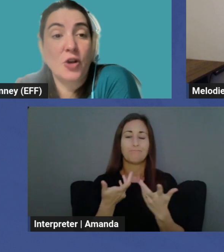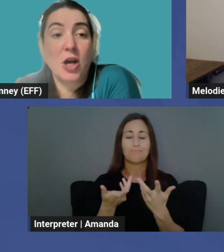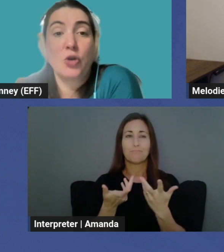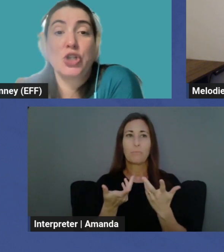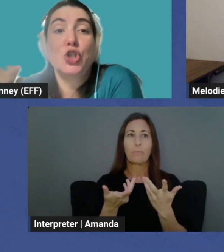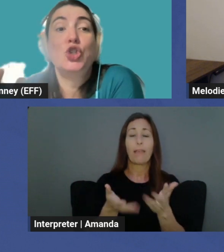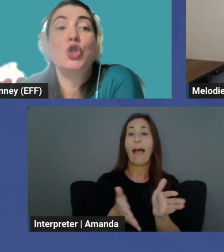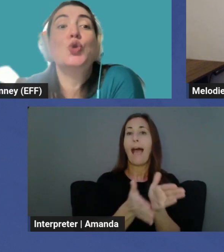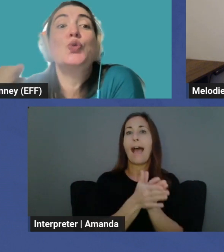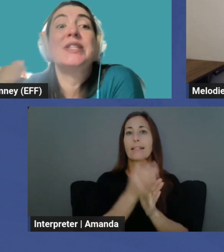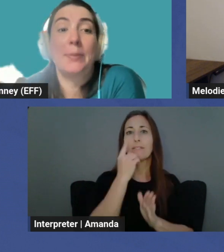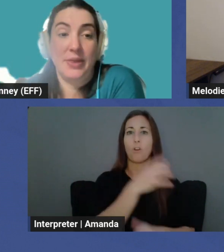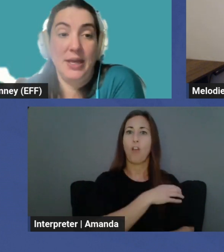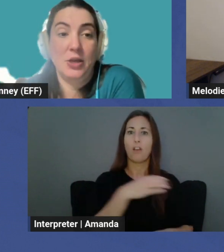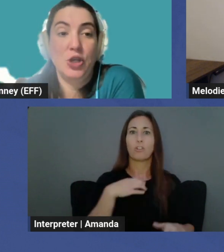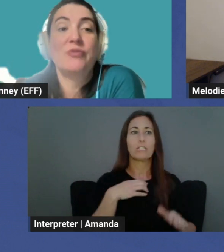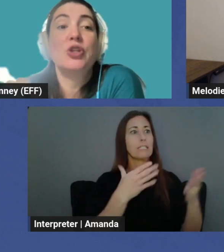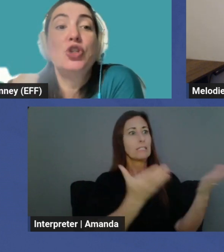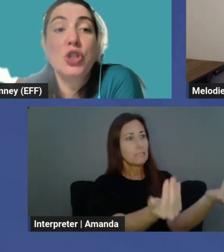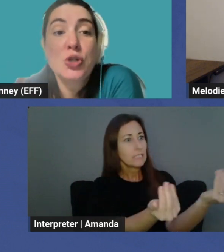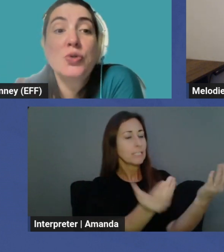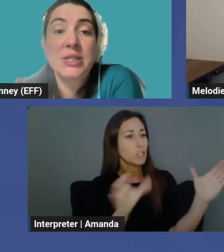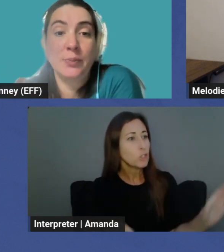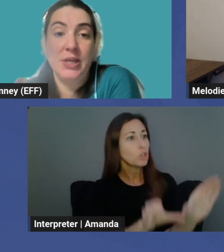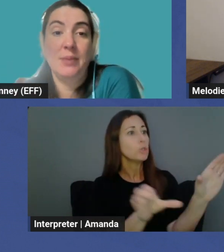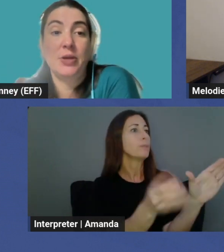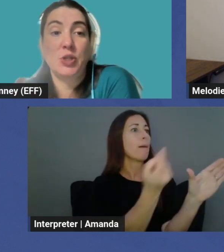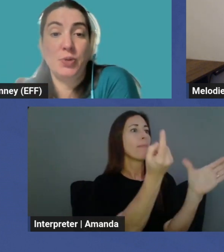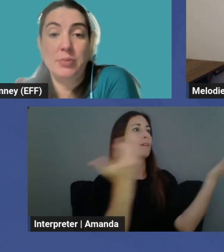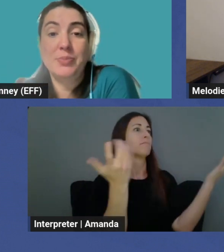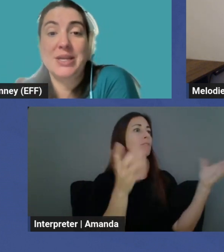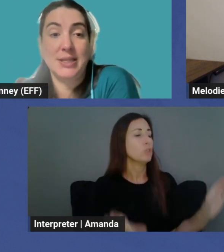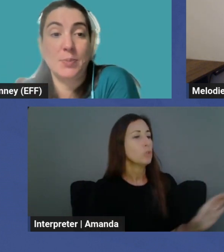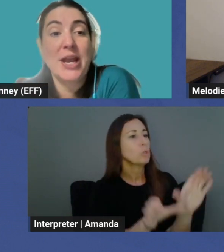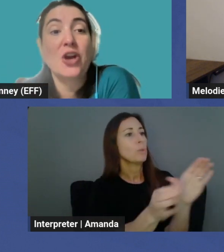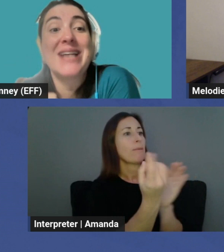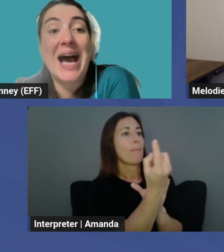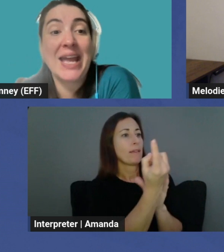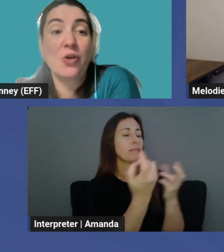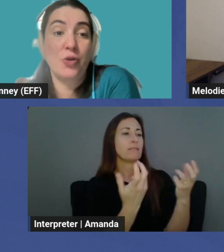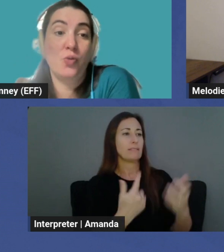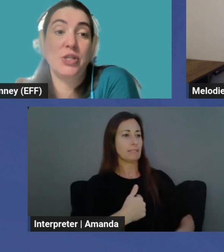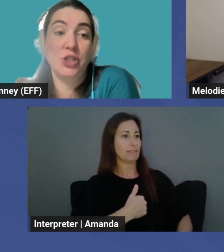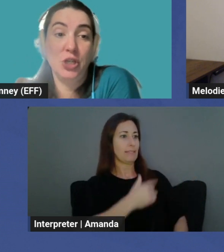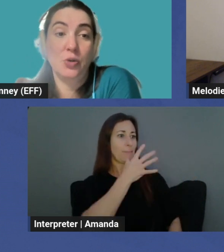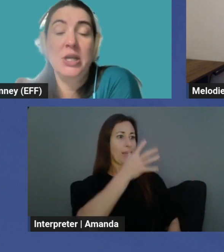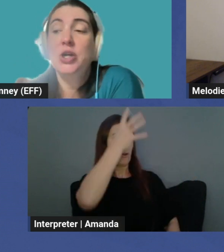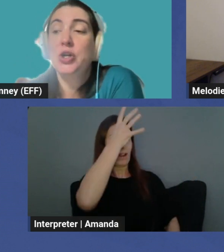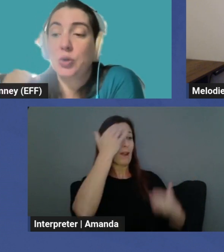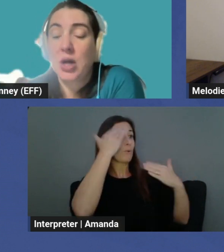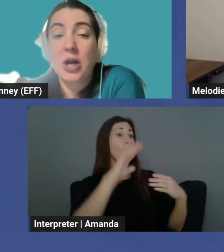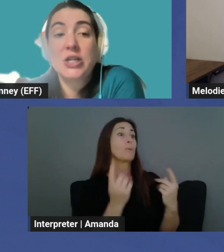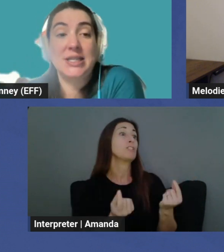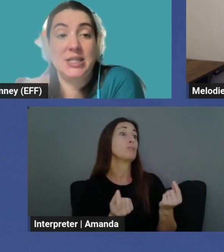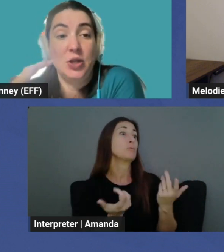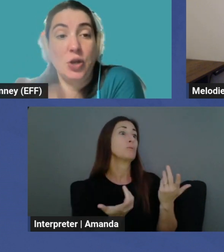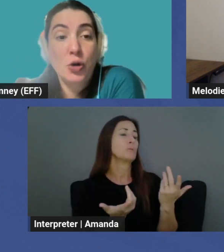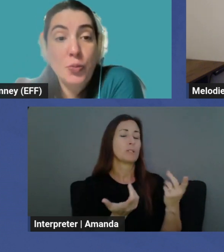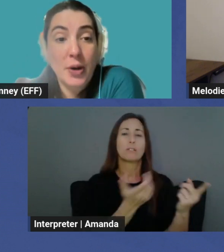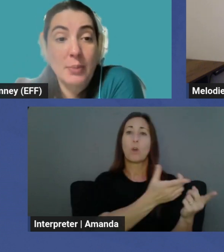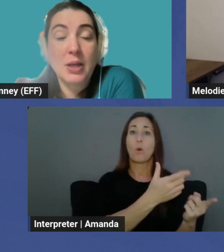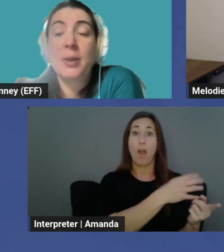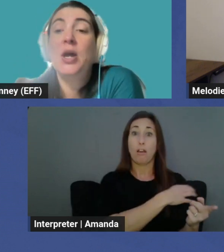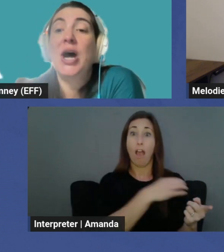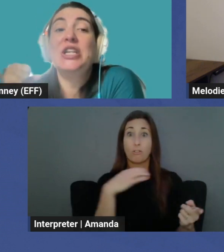asking for Congress to do something. You have to do something about this problem, because as a parent, I don't know what to do. So Congress, this is a